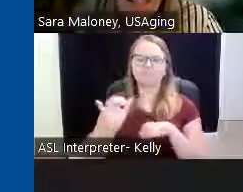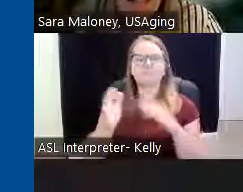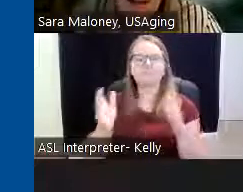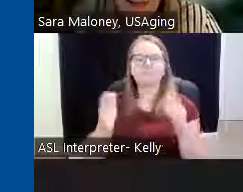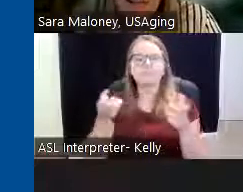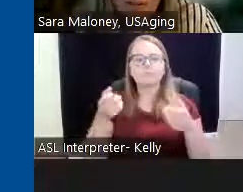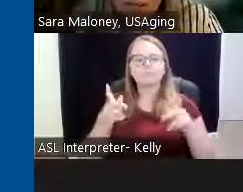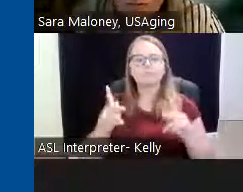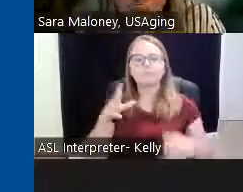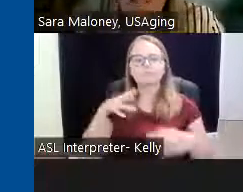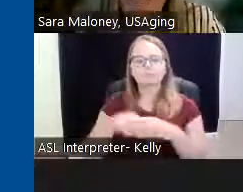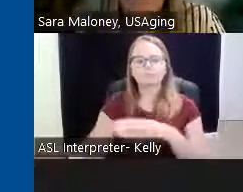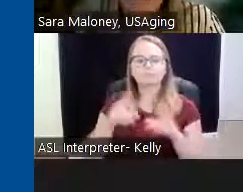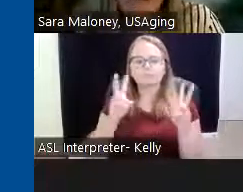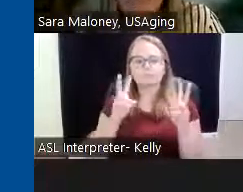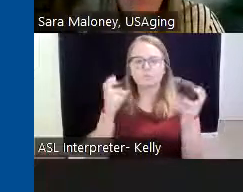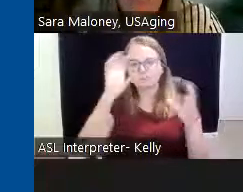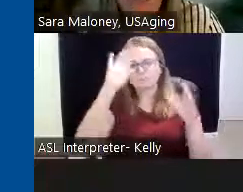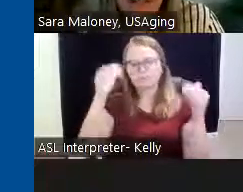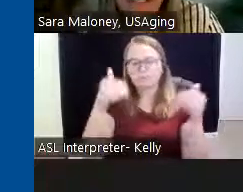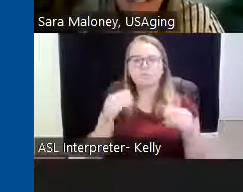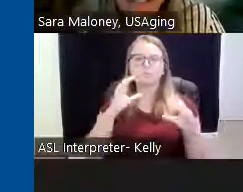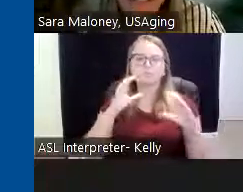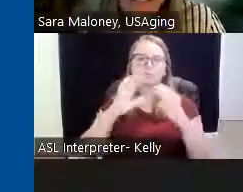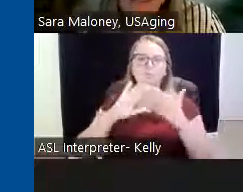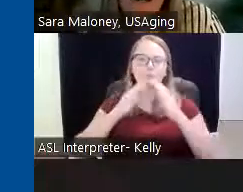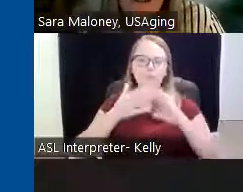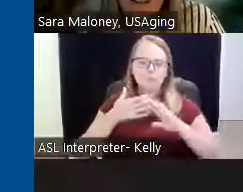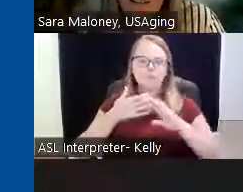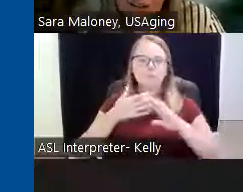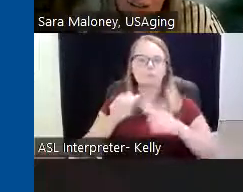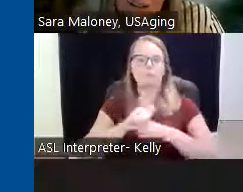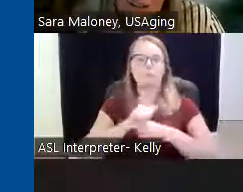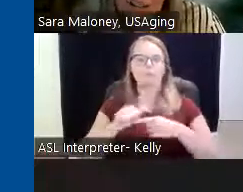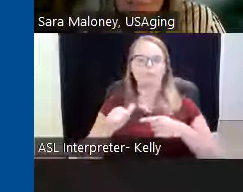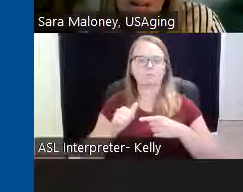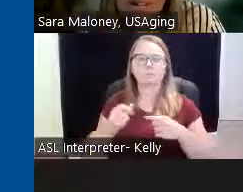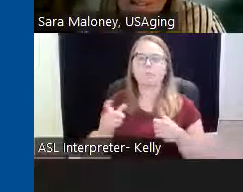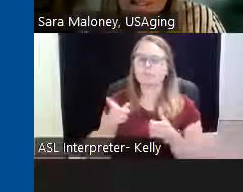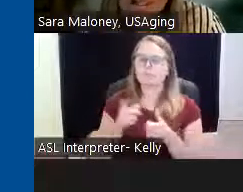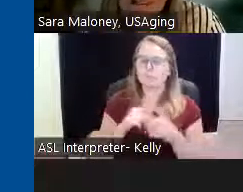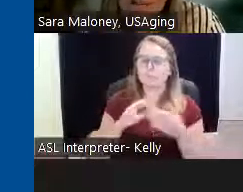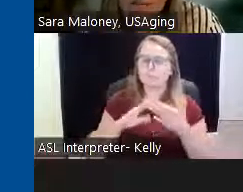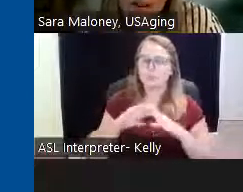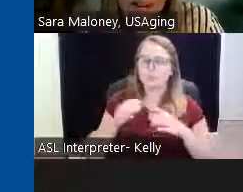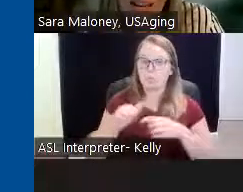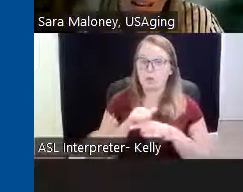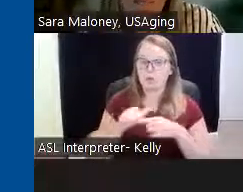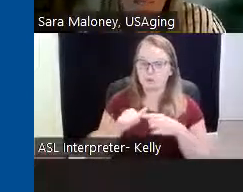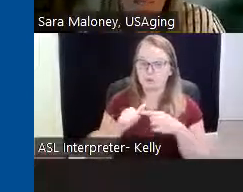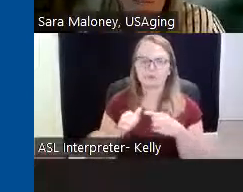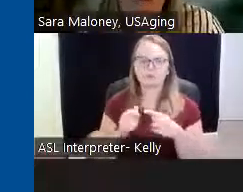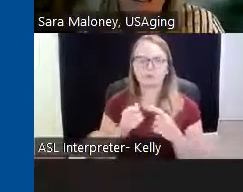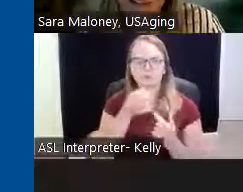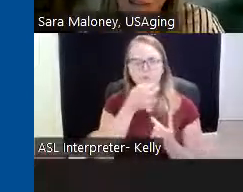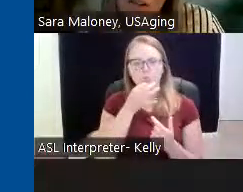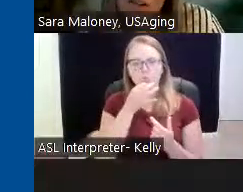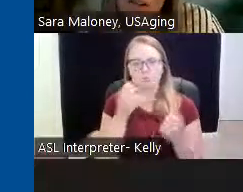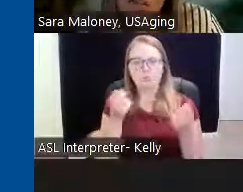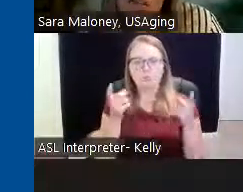join topic-focused communities of practice. So our first community of practice is underway and will focus